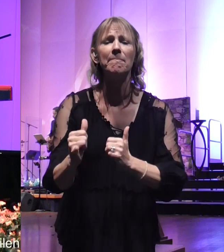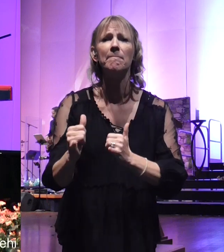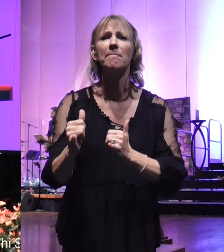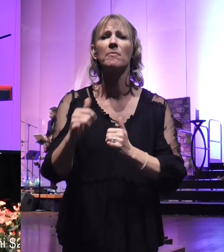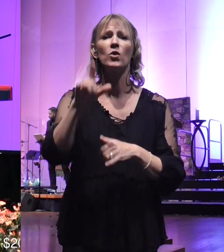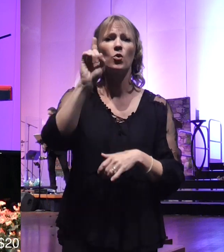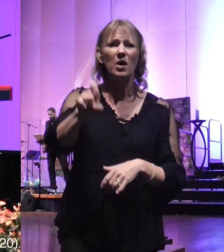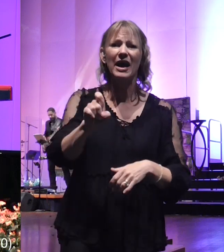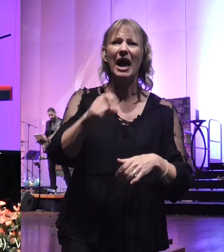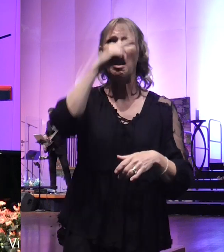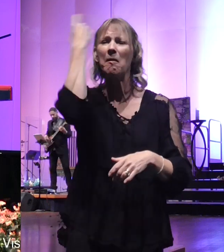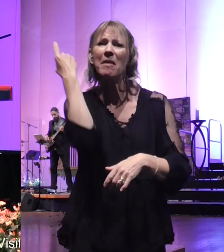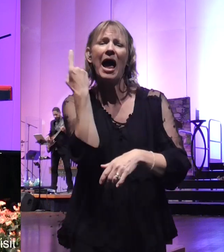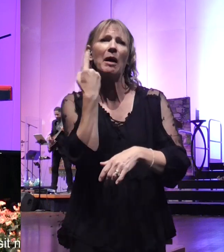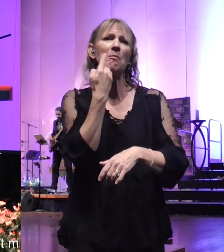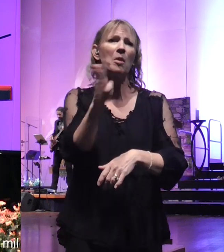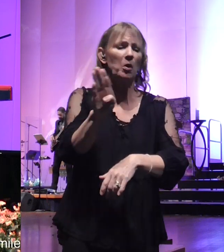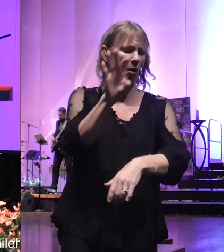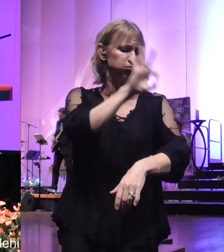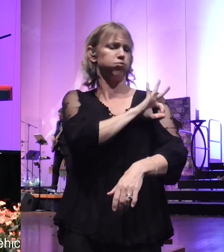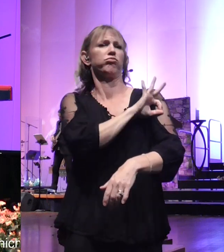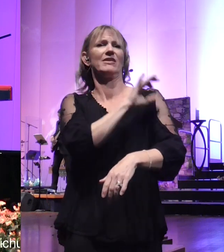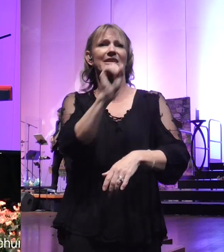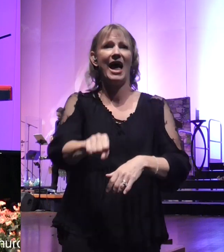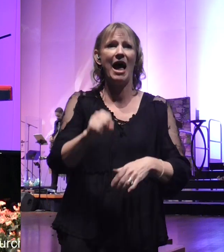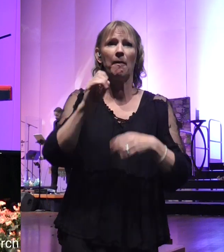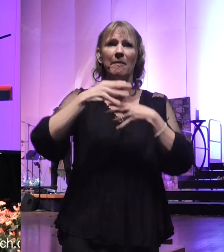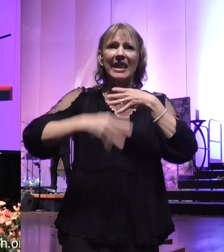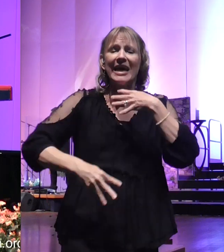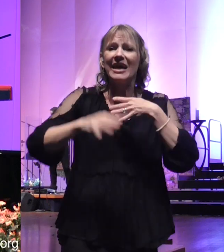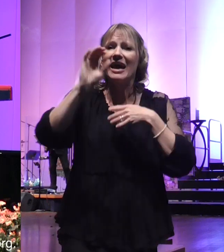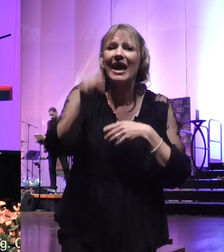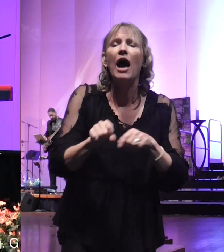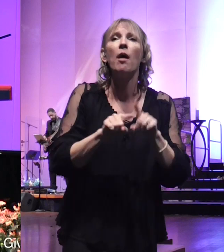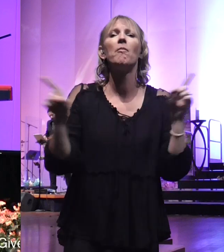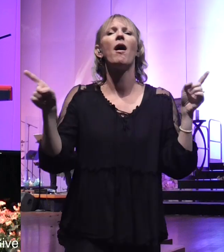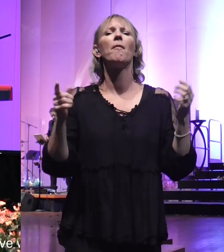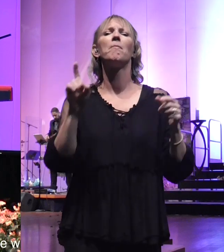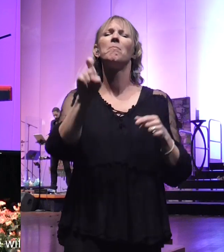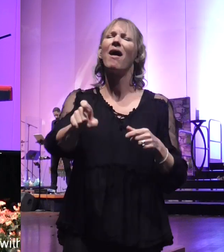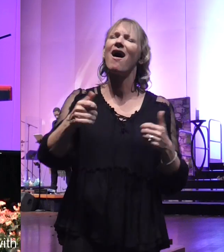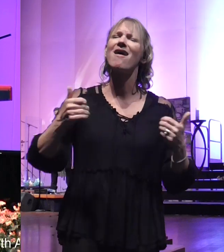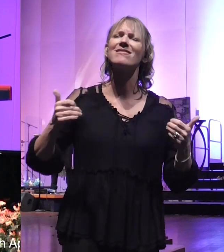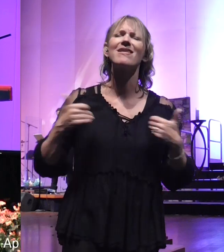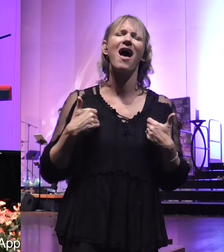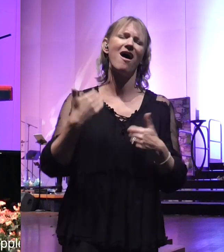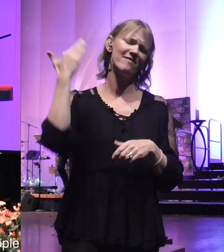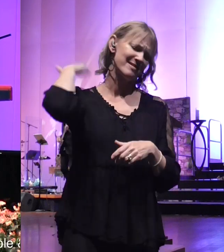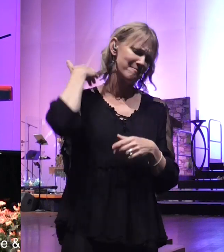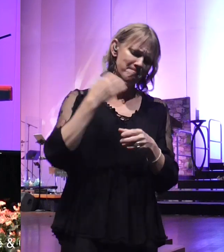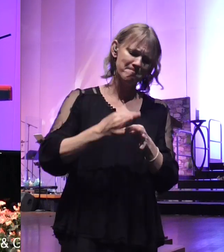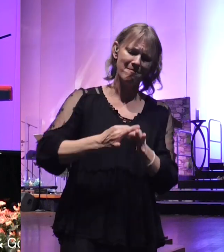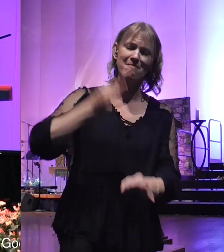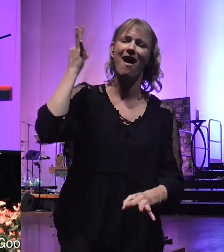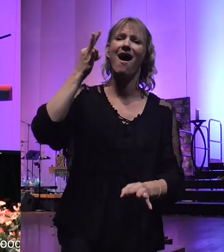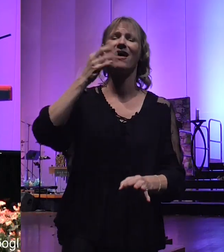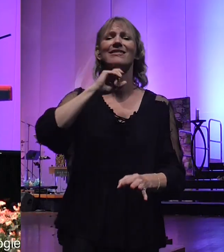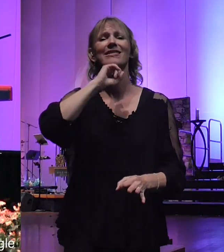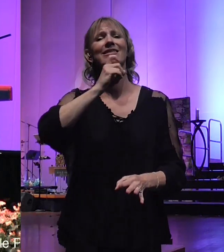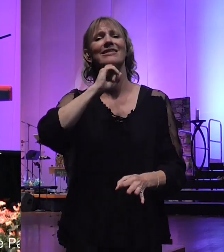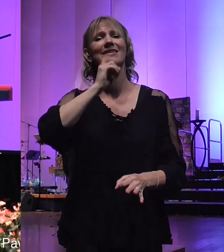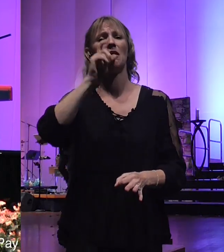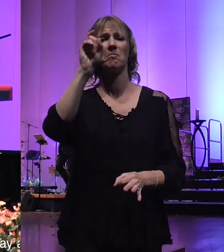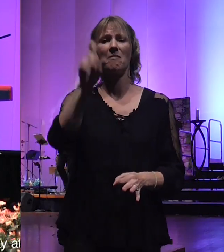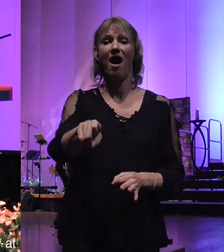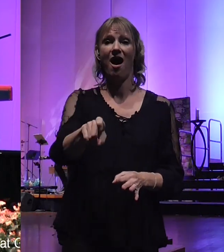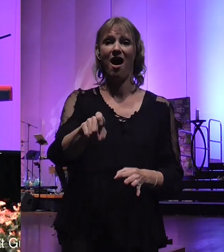You can bruise, you can bleed, but you must have steel in your spine. Yeah,